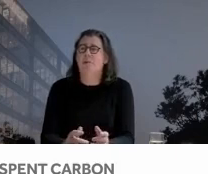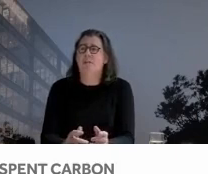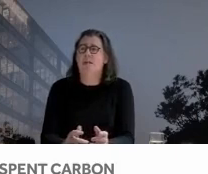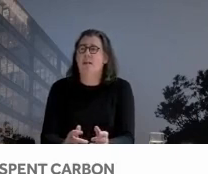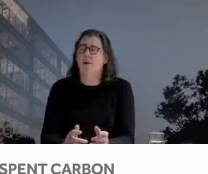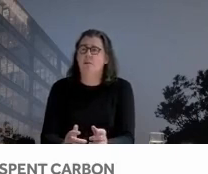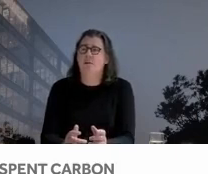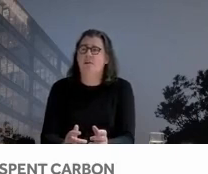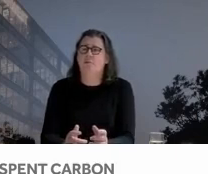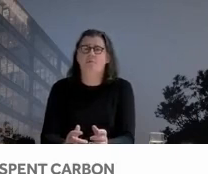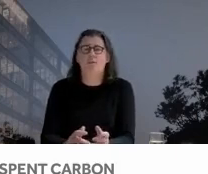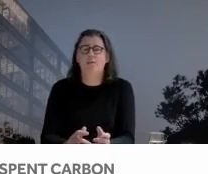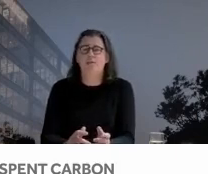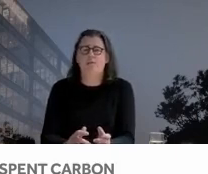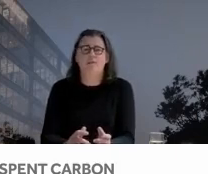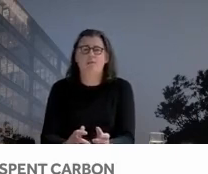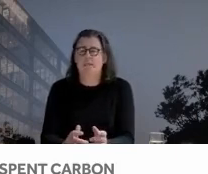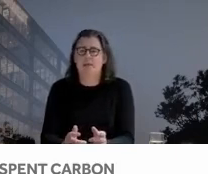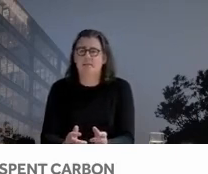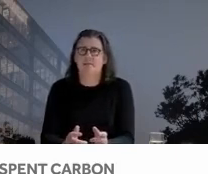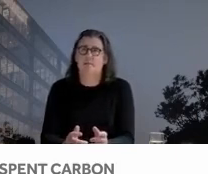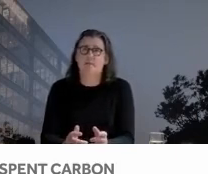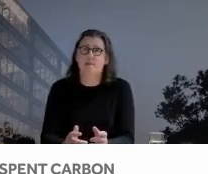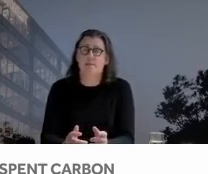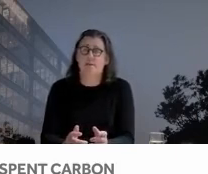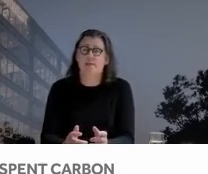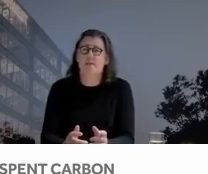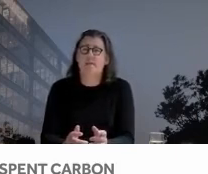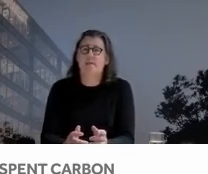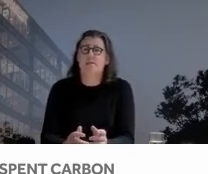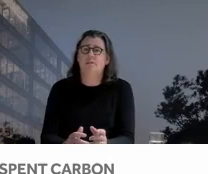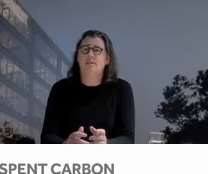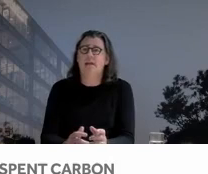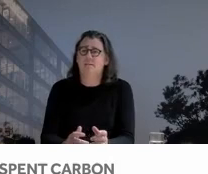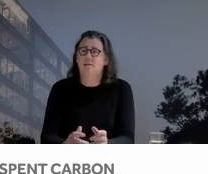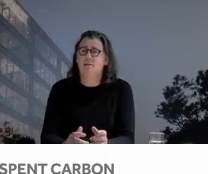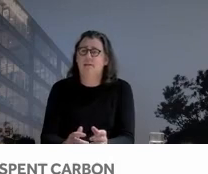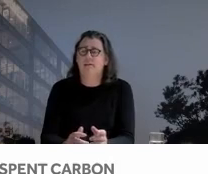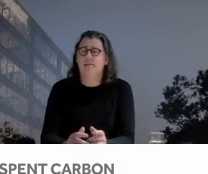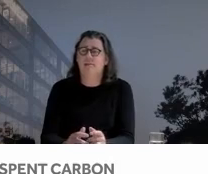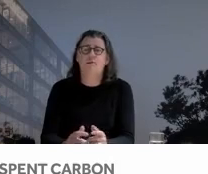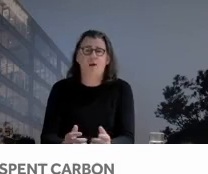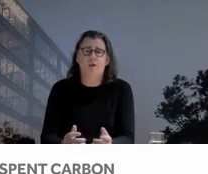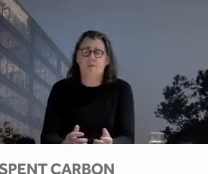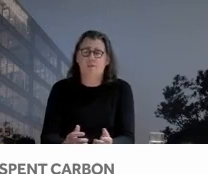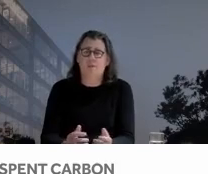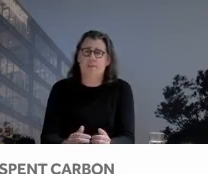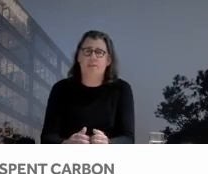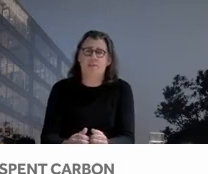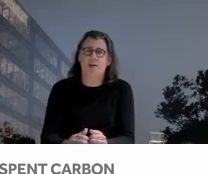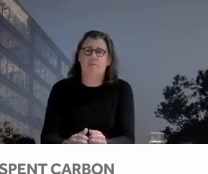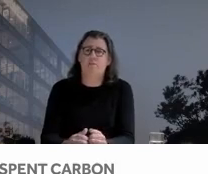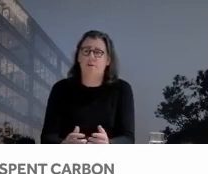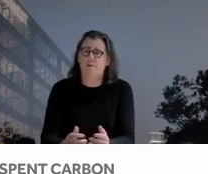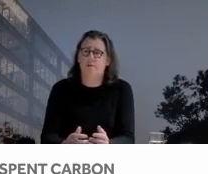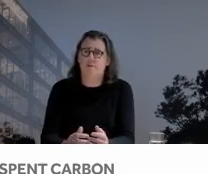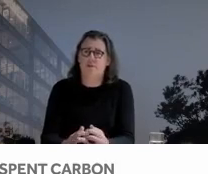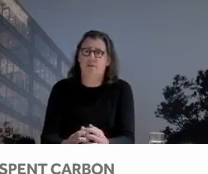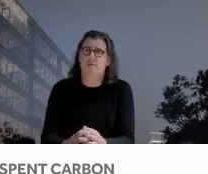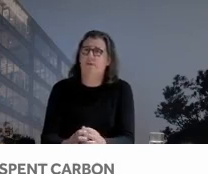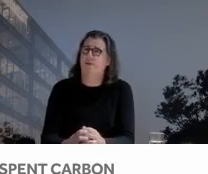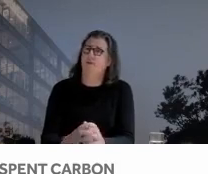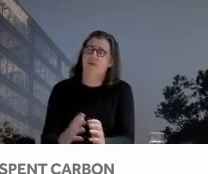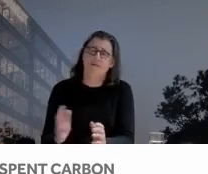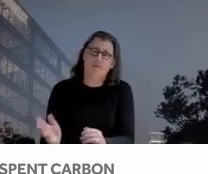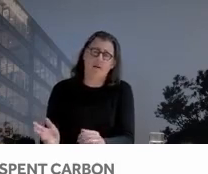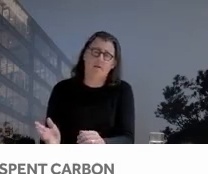it was only that low because we reused 15,000 square meters of it. So the outcome is a new office building designed for the